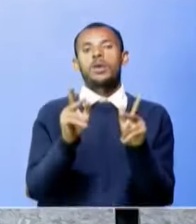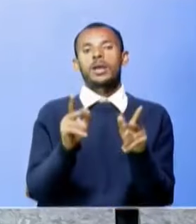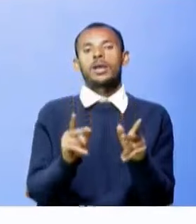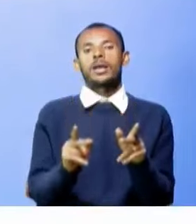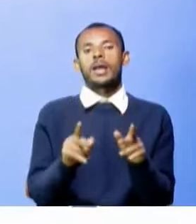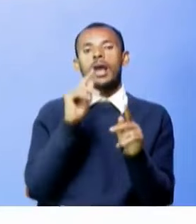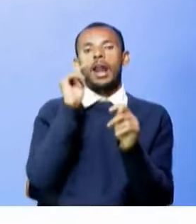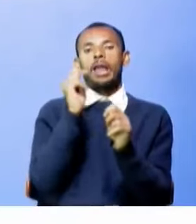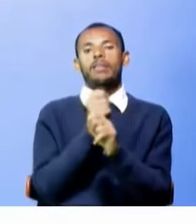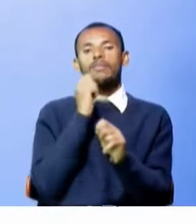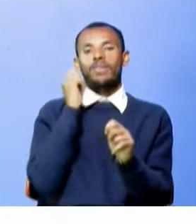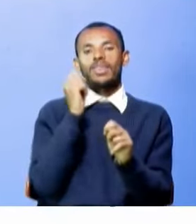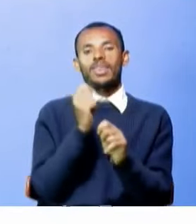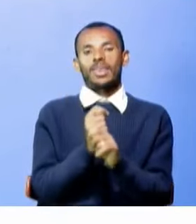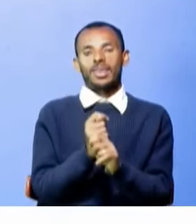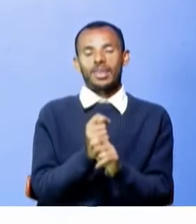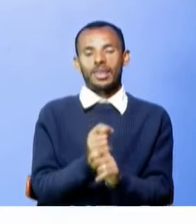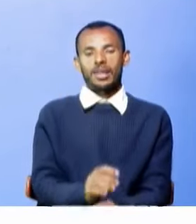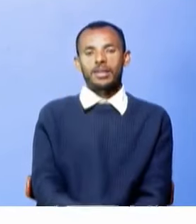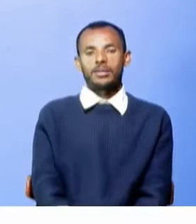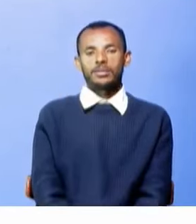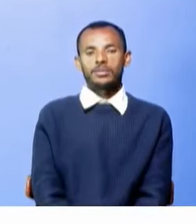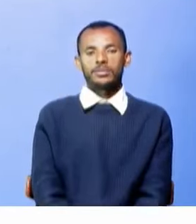an activity